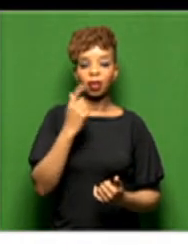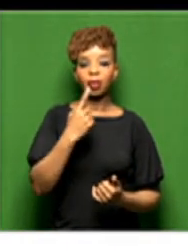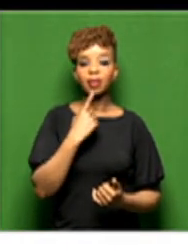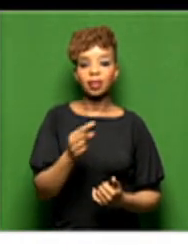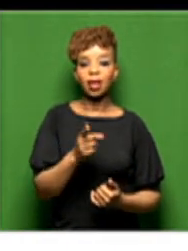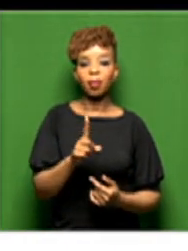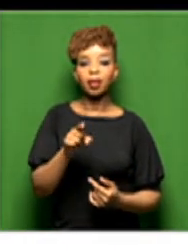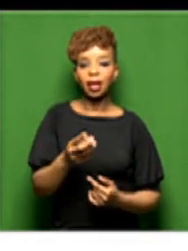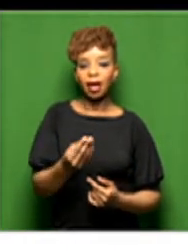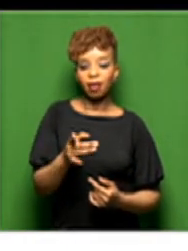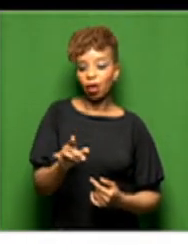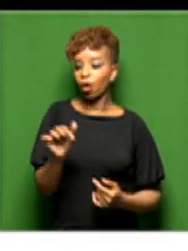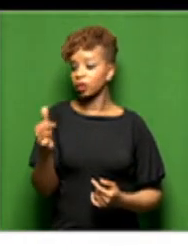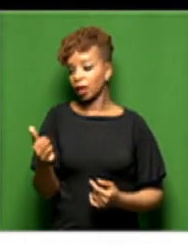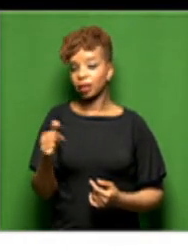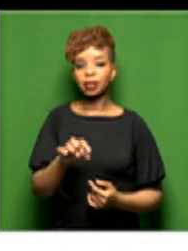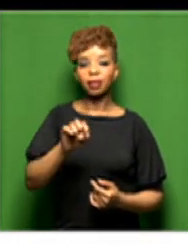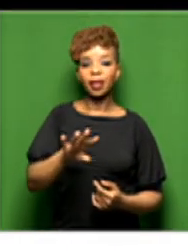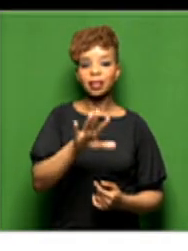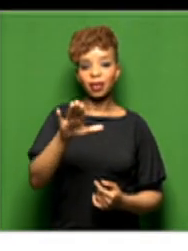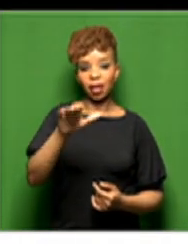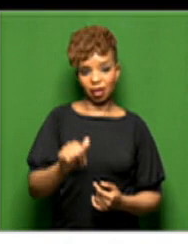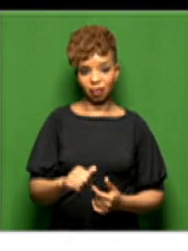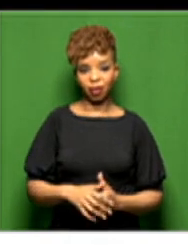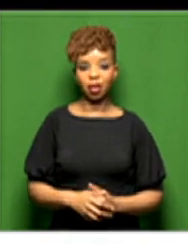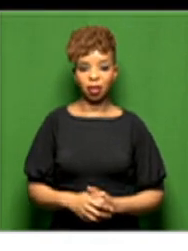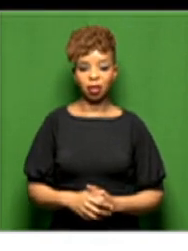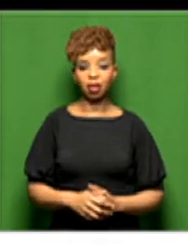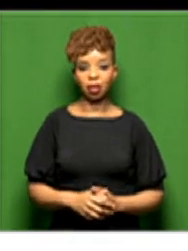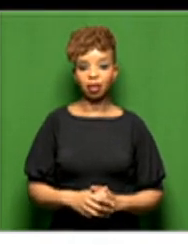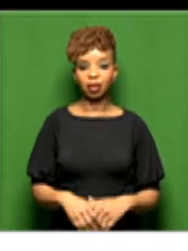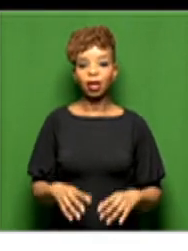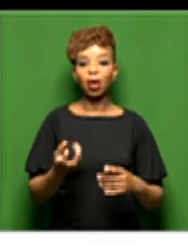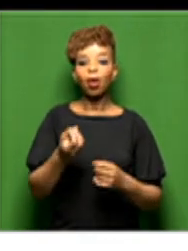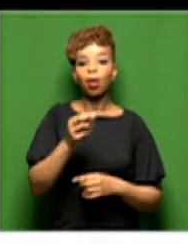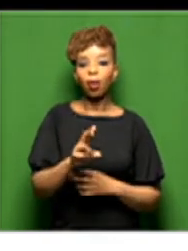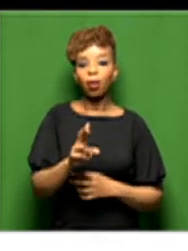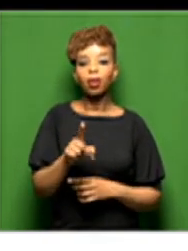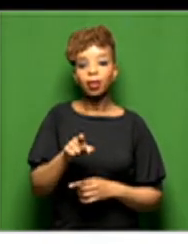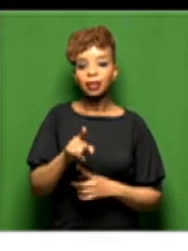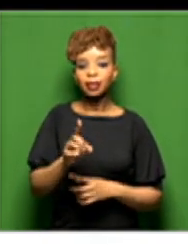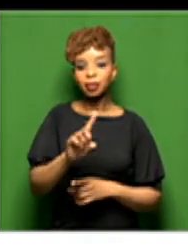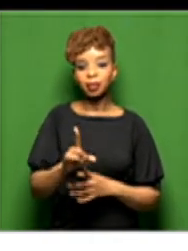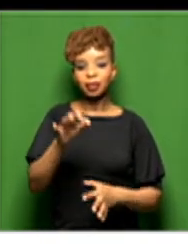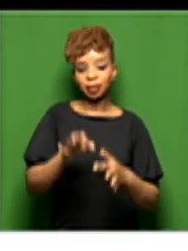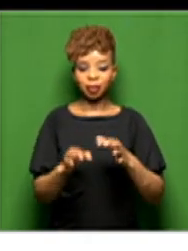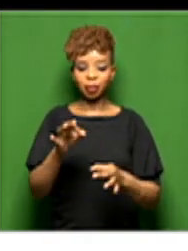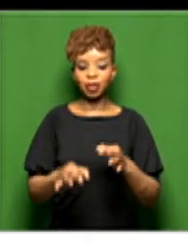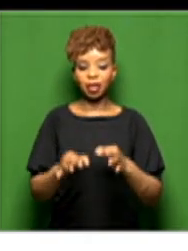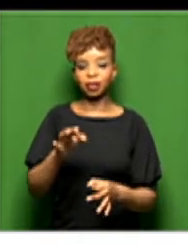alternative South Africa, or they just need to, it's how the political parties